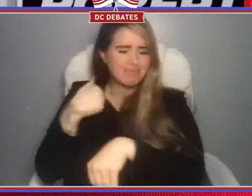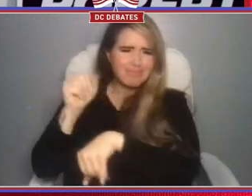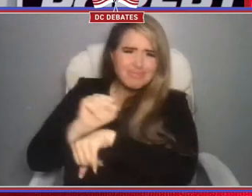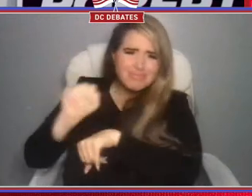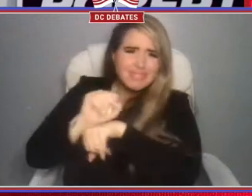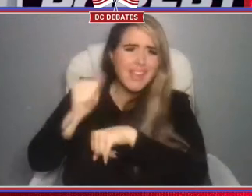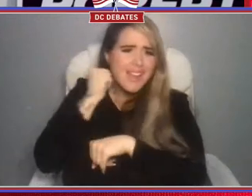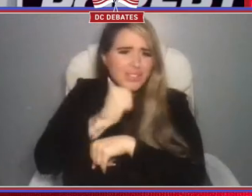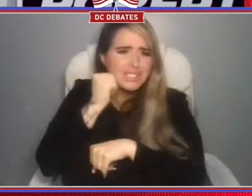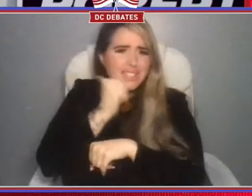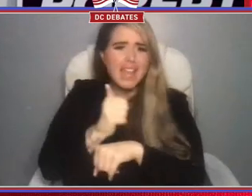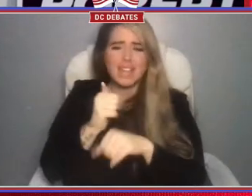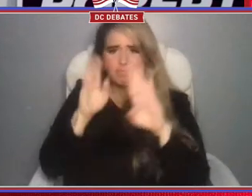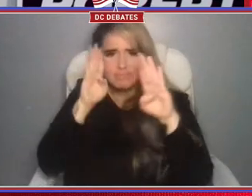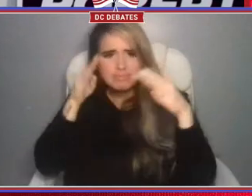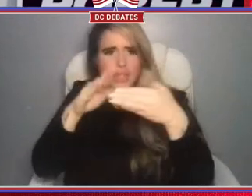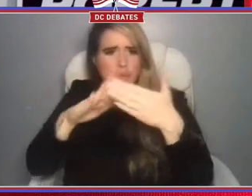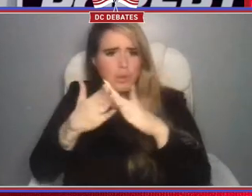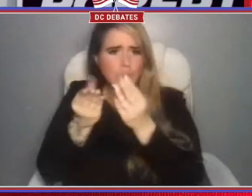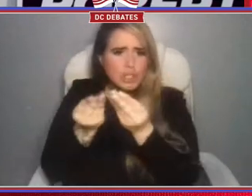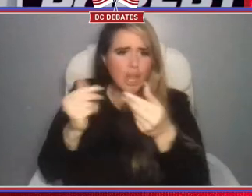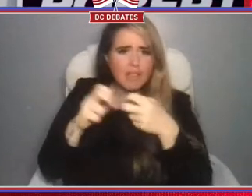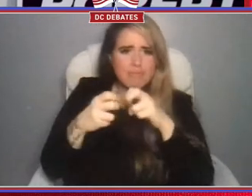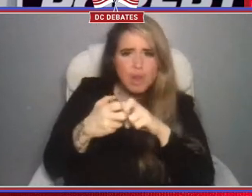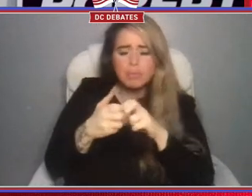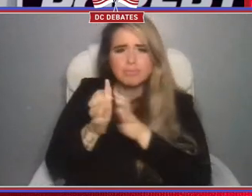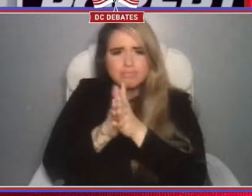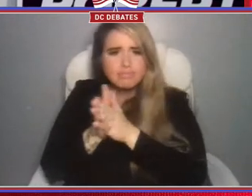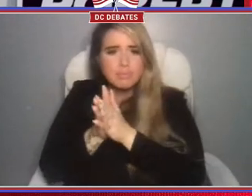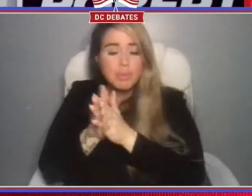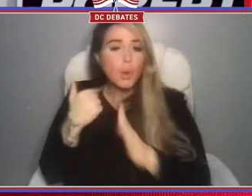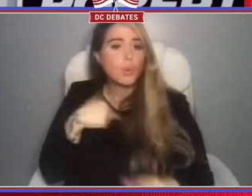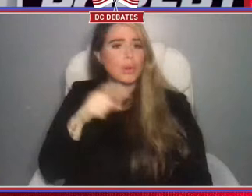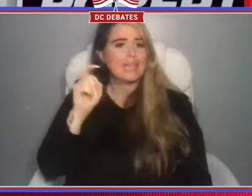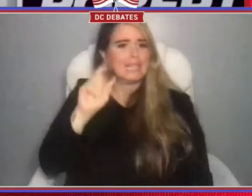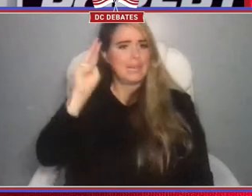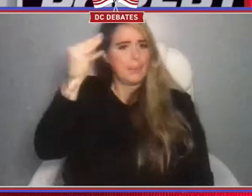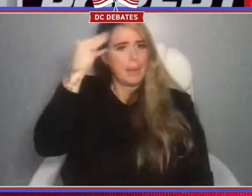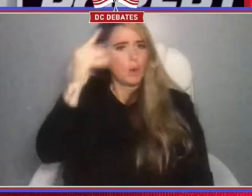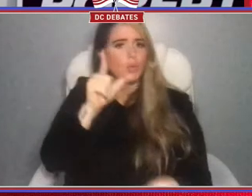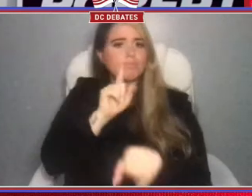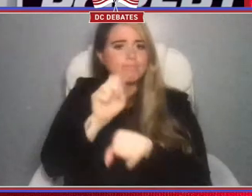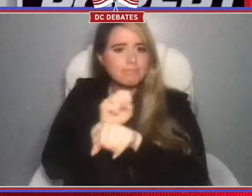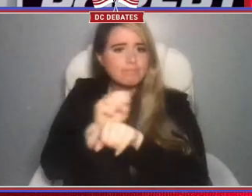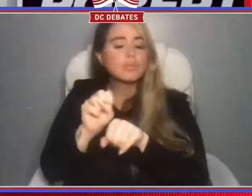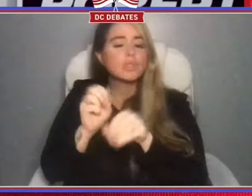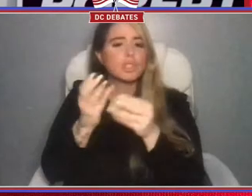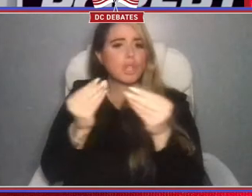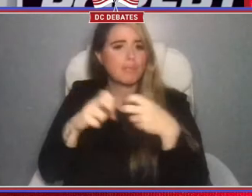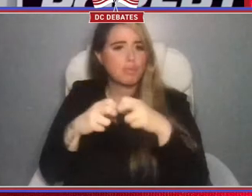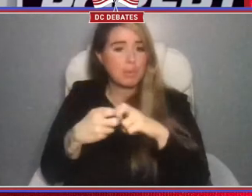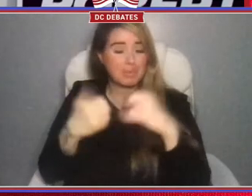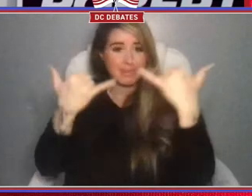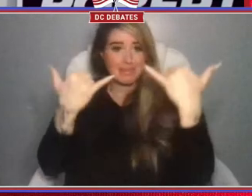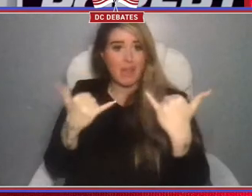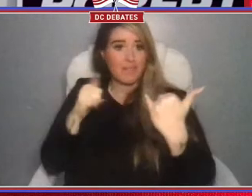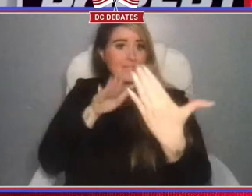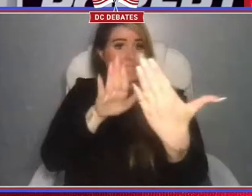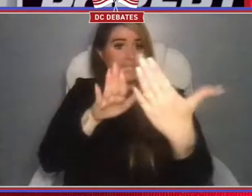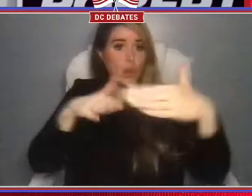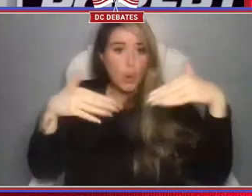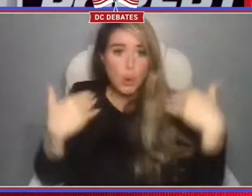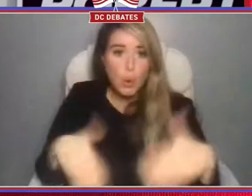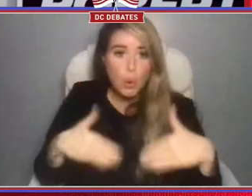communities. But we need a problem solver as mayor. Right now, we are facing a violent crime crisis.